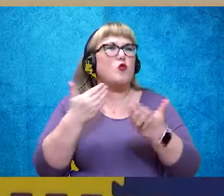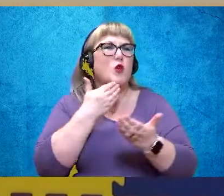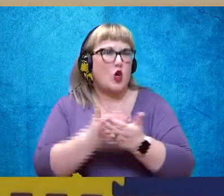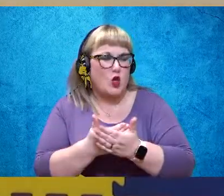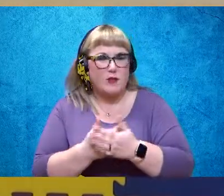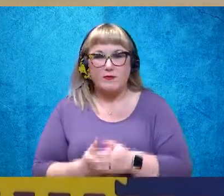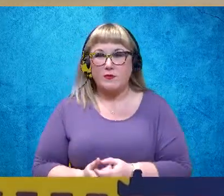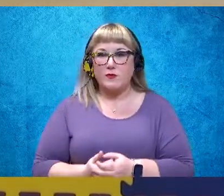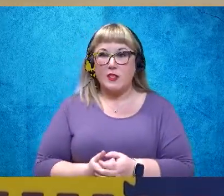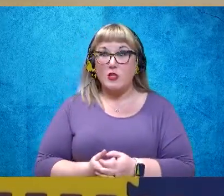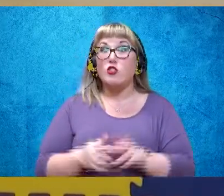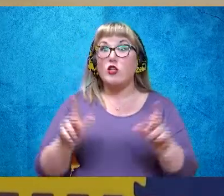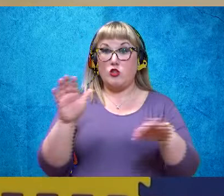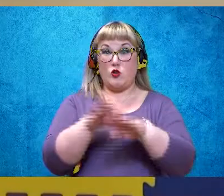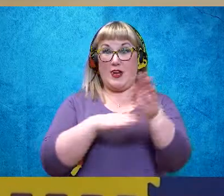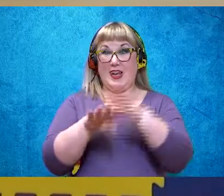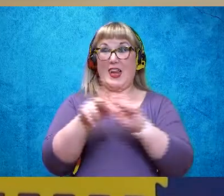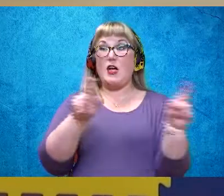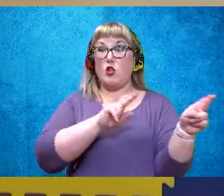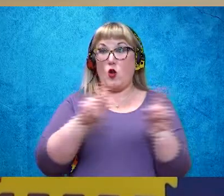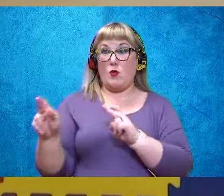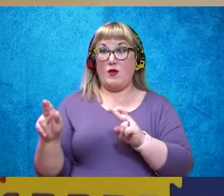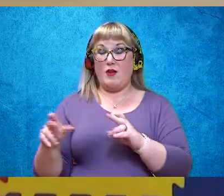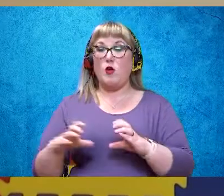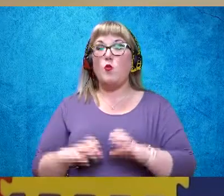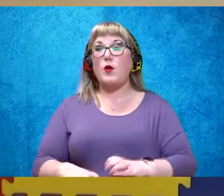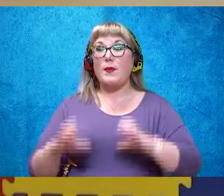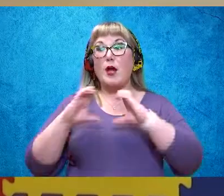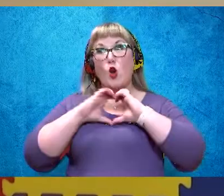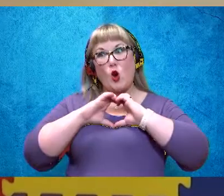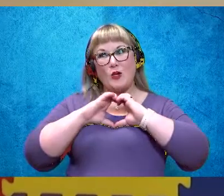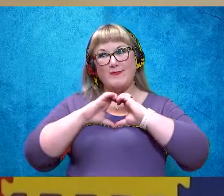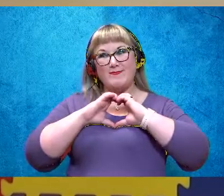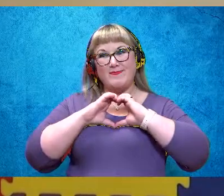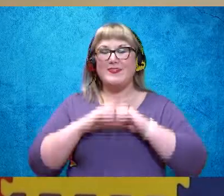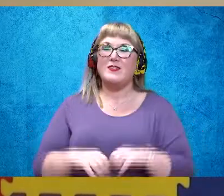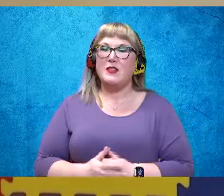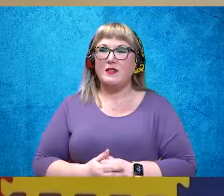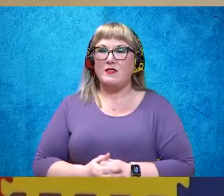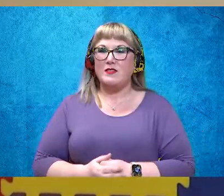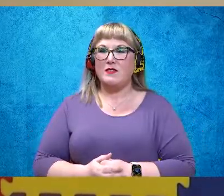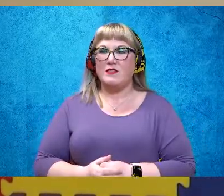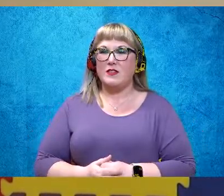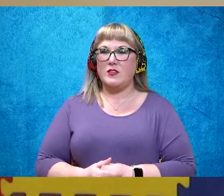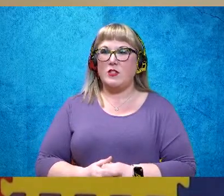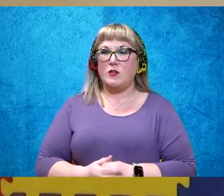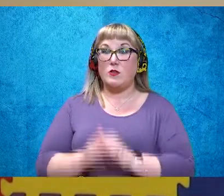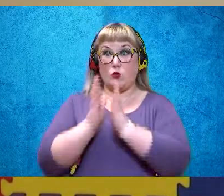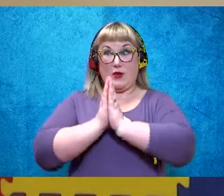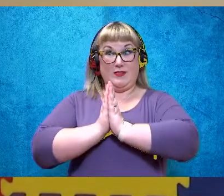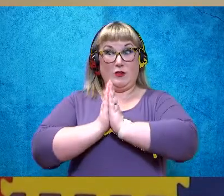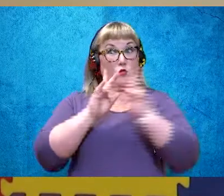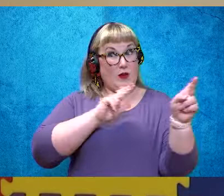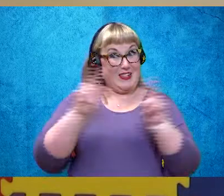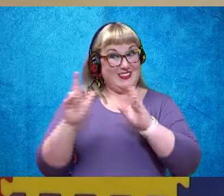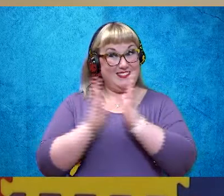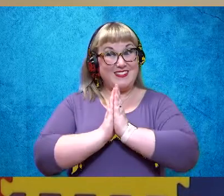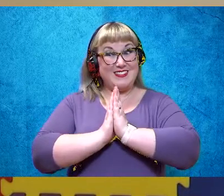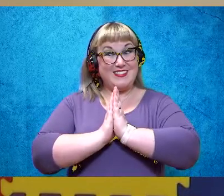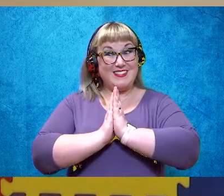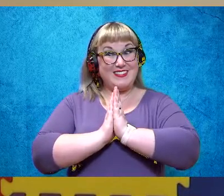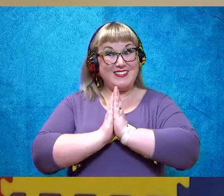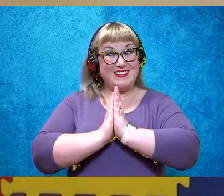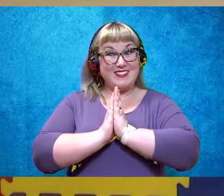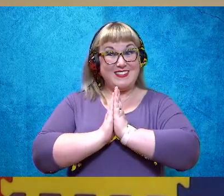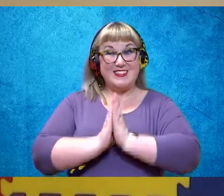So get your hands ready. We're going to make a heart with our hands and say, we wish you well. Got your hands ready? Let's do